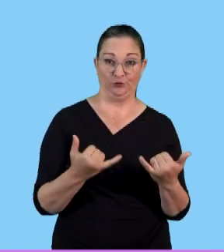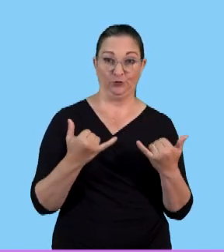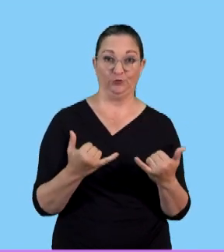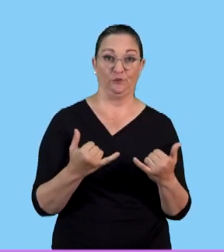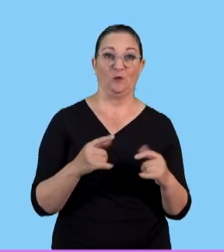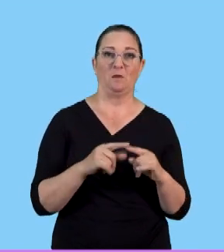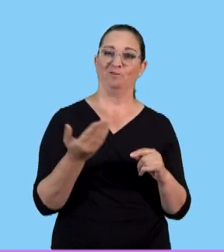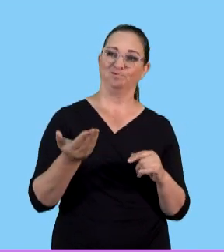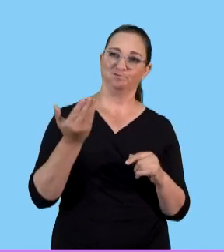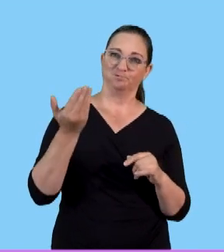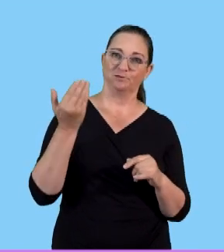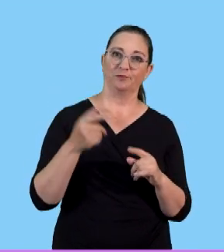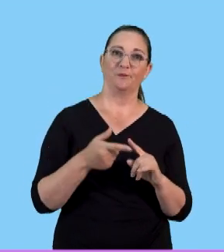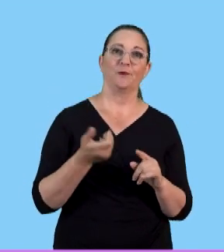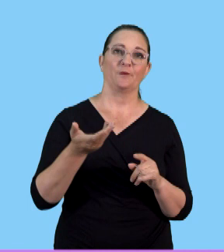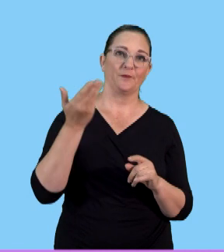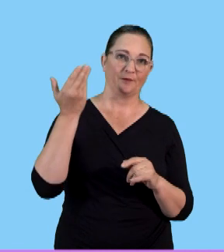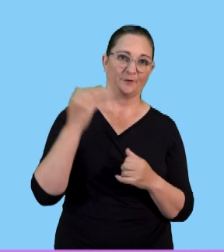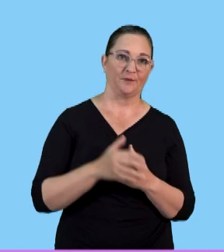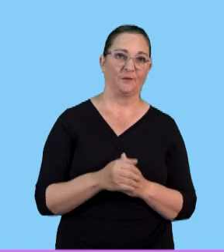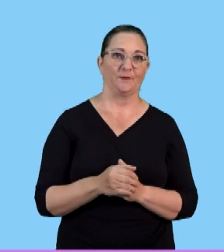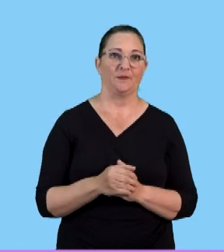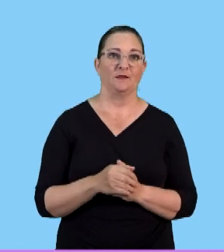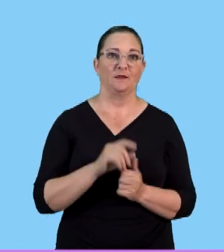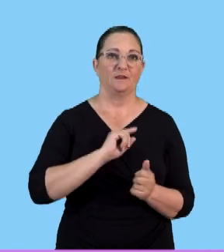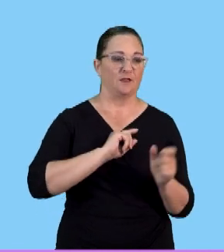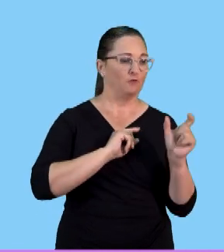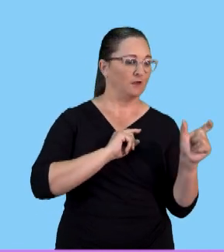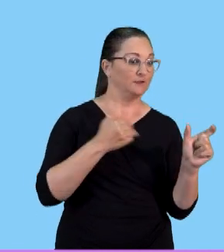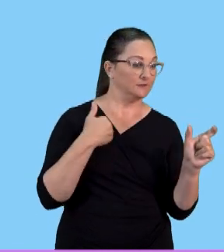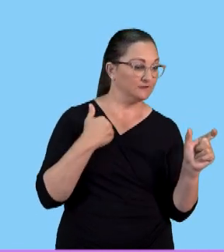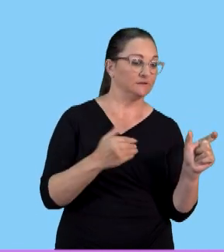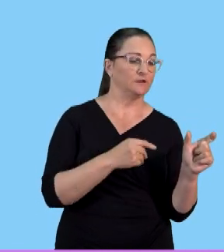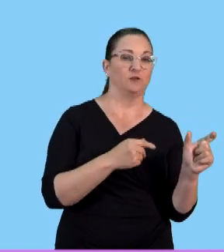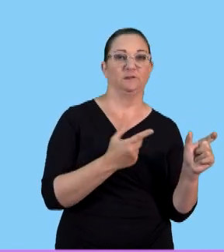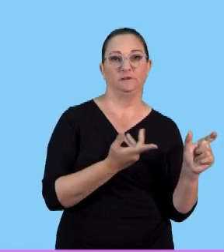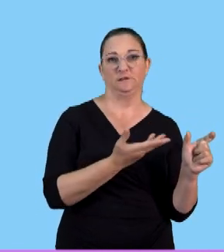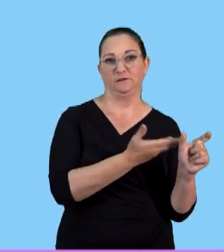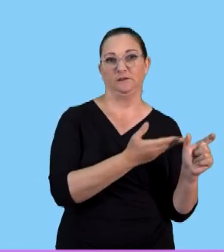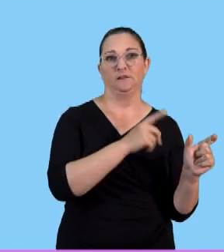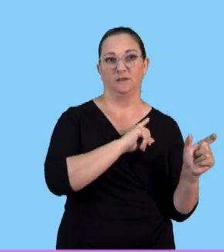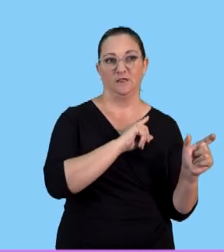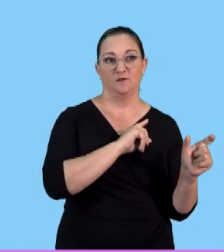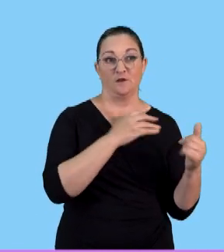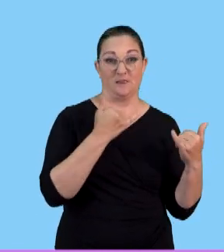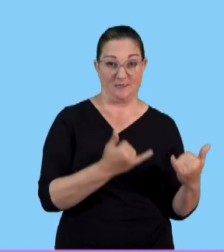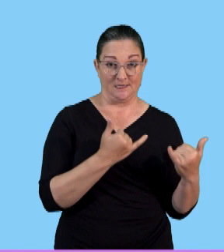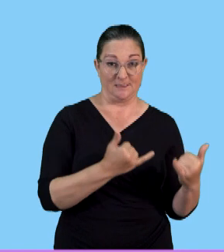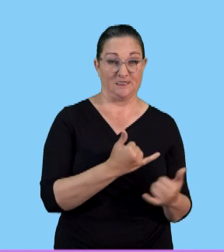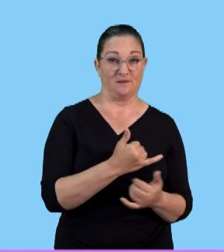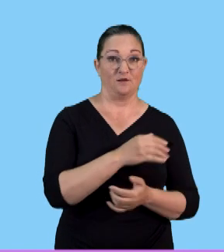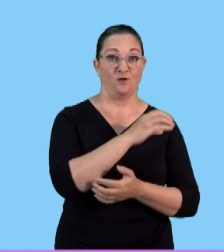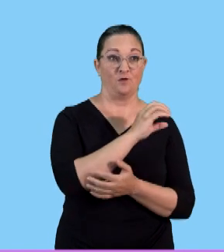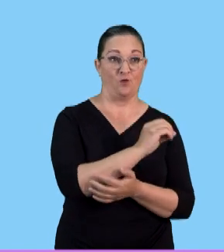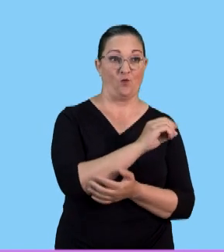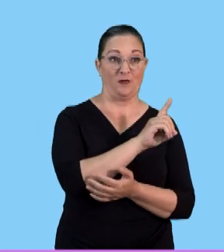this would be the previous because it's where this meter reading started counting. So the